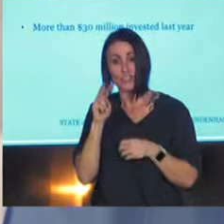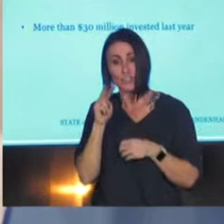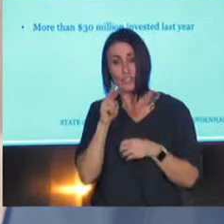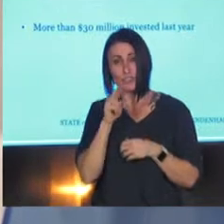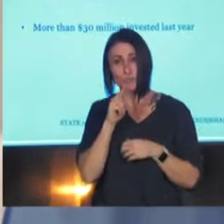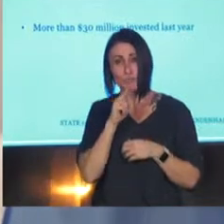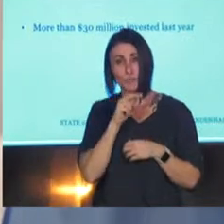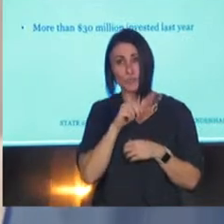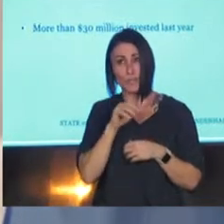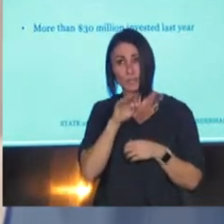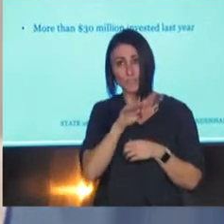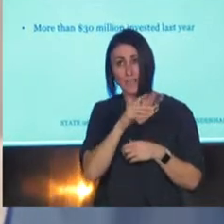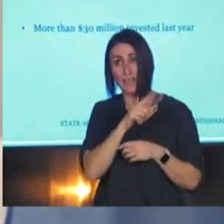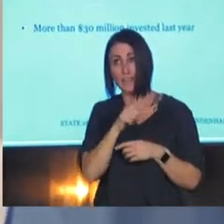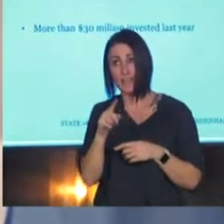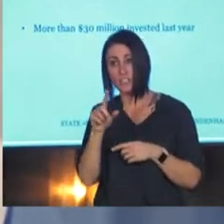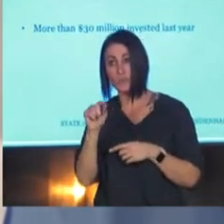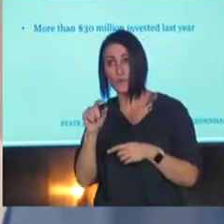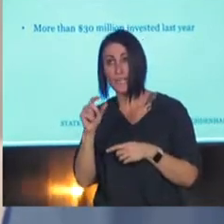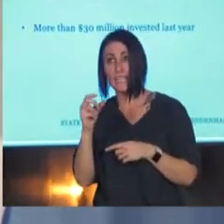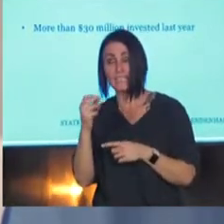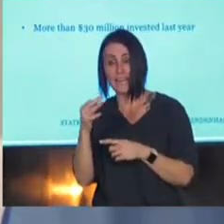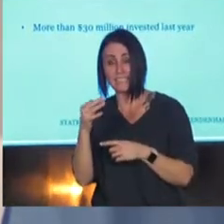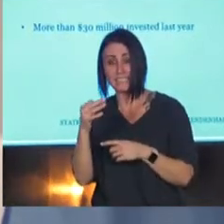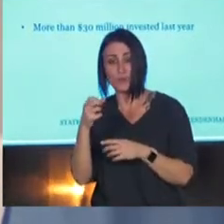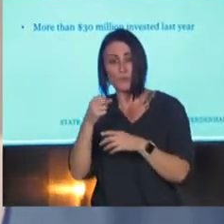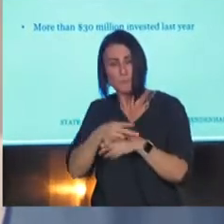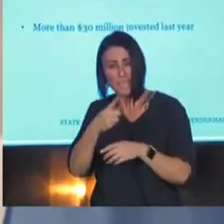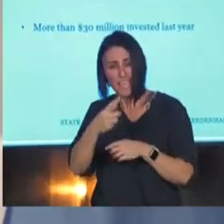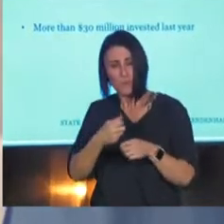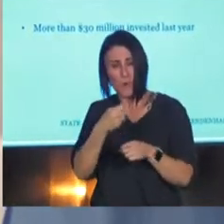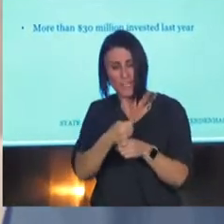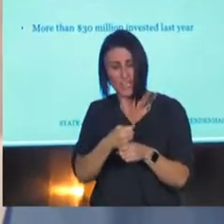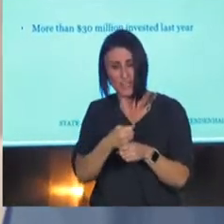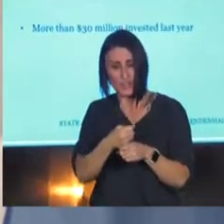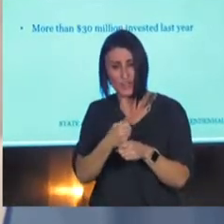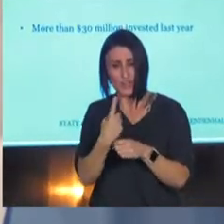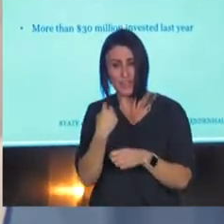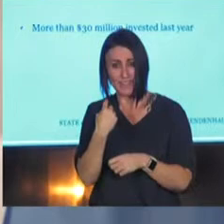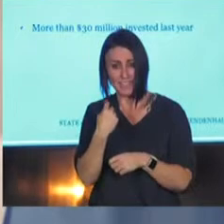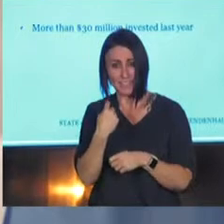2009 to 2019, we beat it all in 1 year last year.